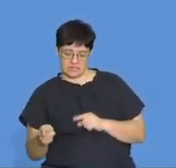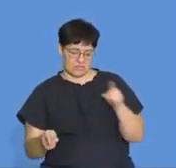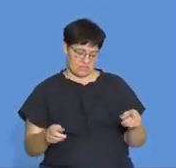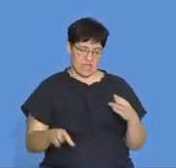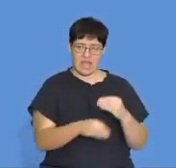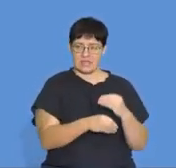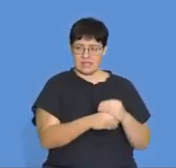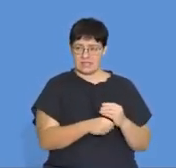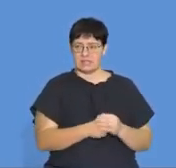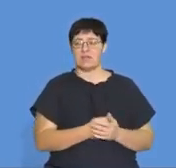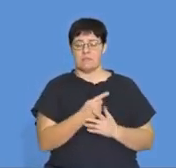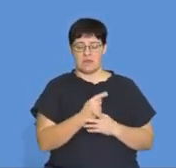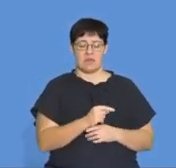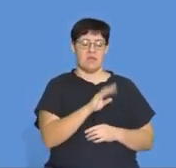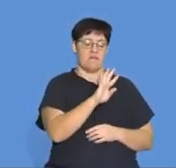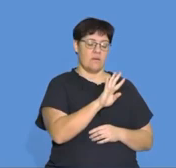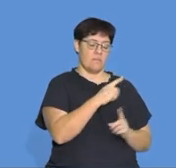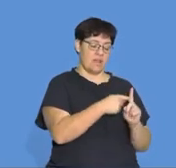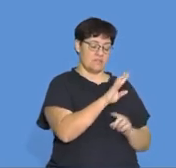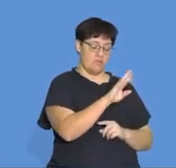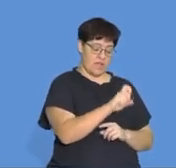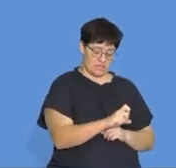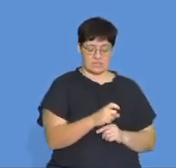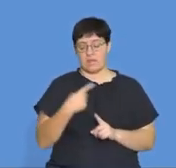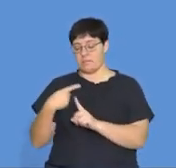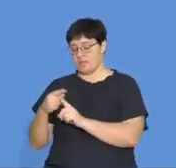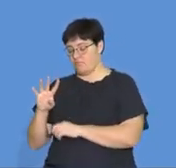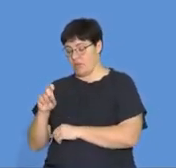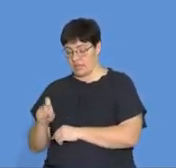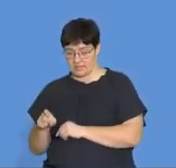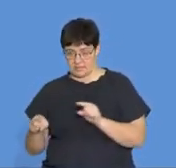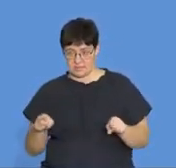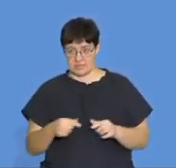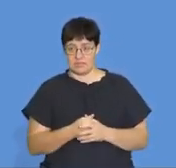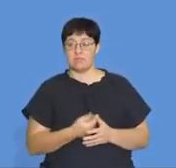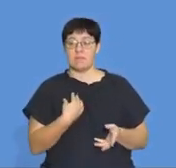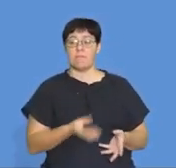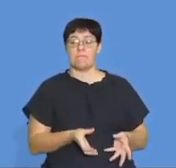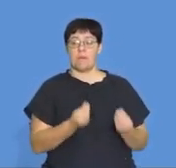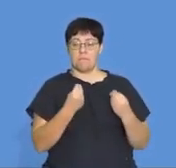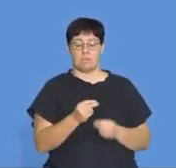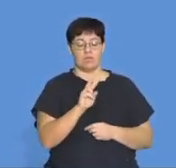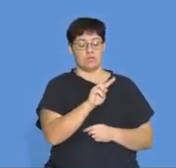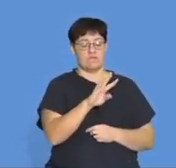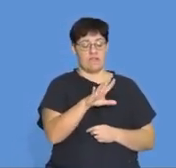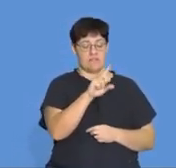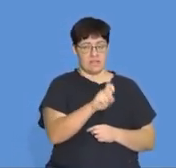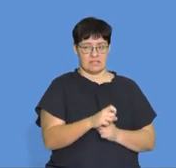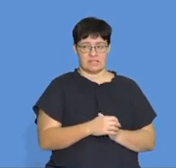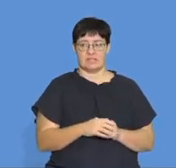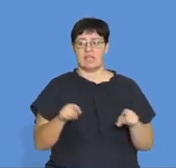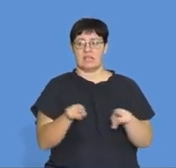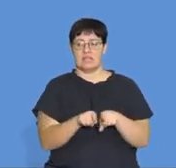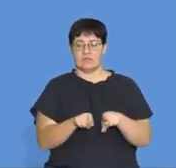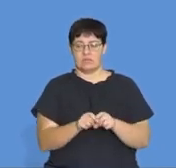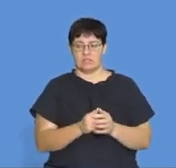plus 4x, and then plus 4x. So that will give me 25x equals